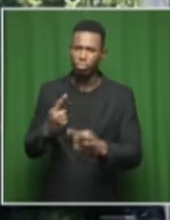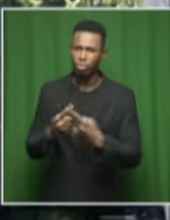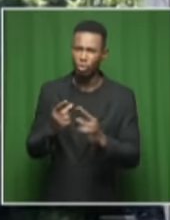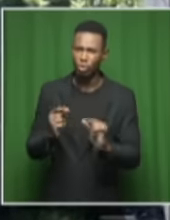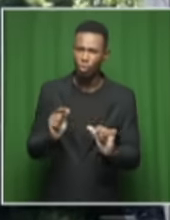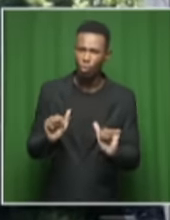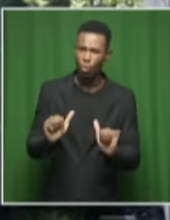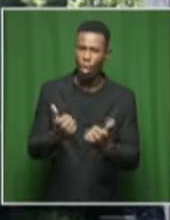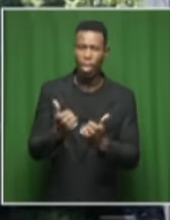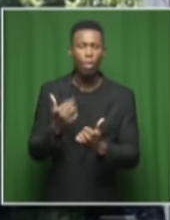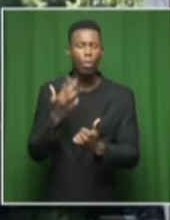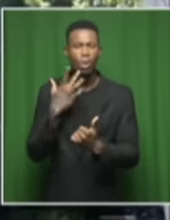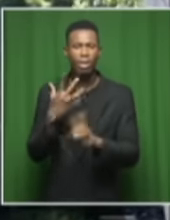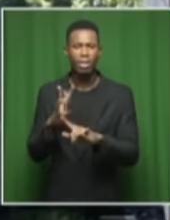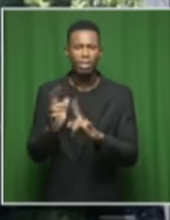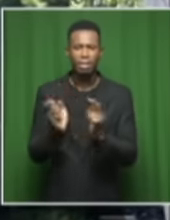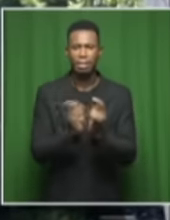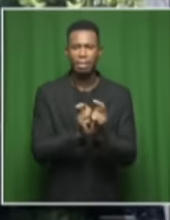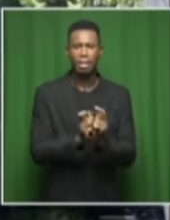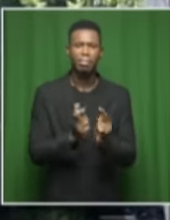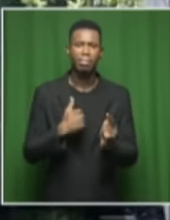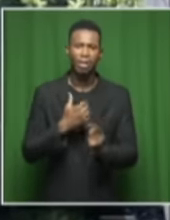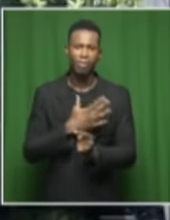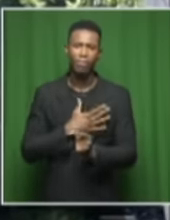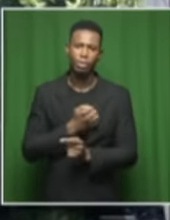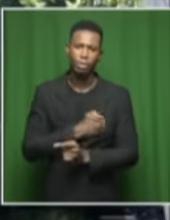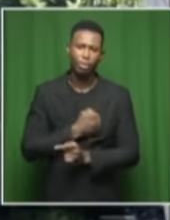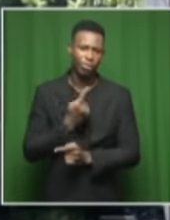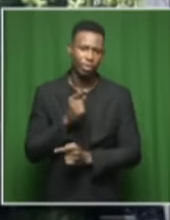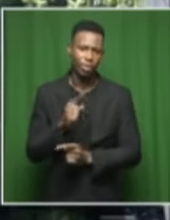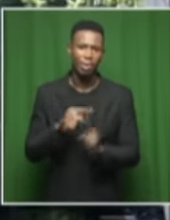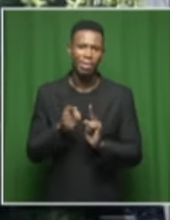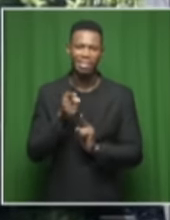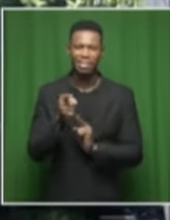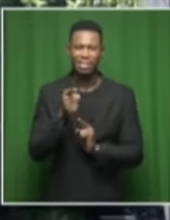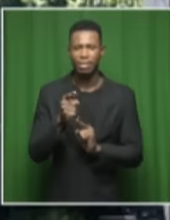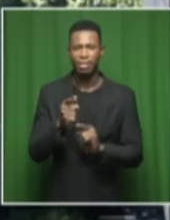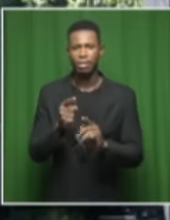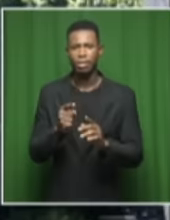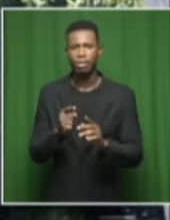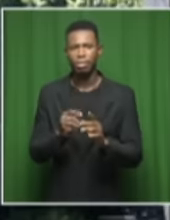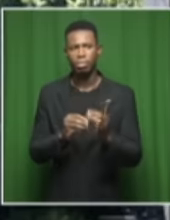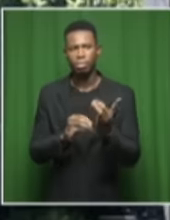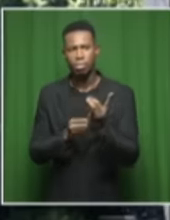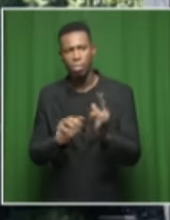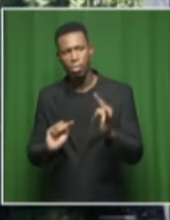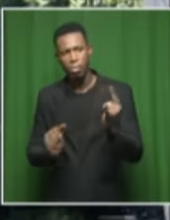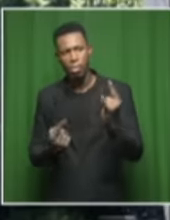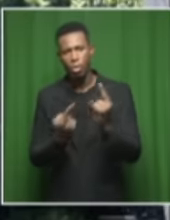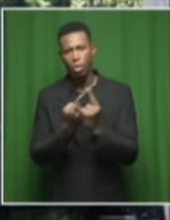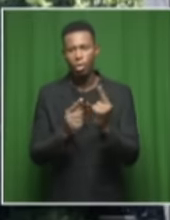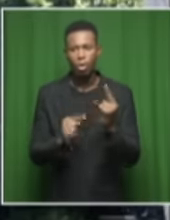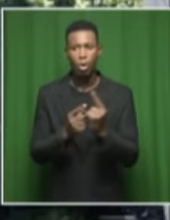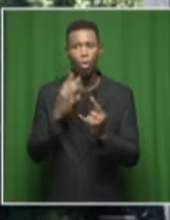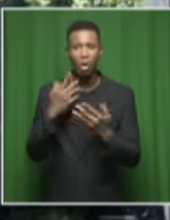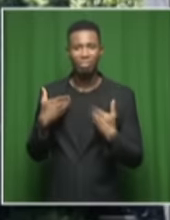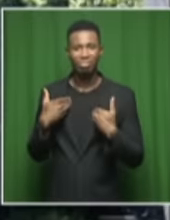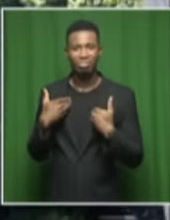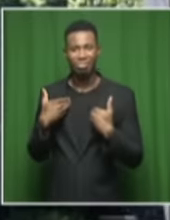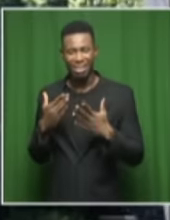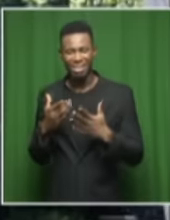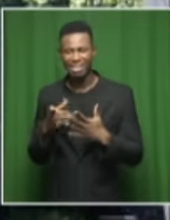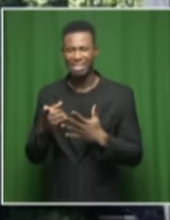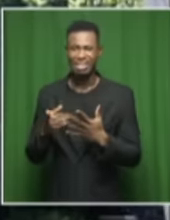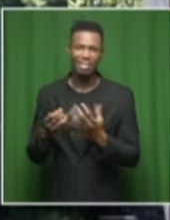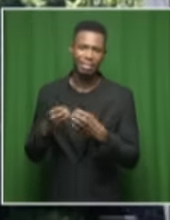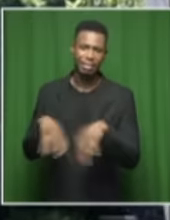good on attack, and it's just a pity that his goal kicking let him down in the initial parts of the competition. When